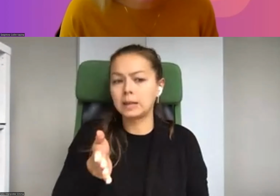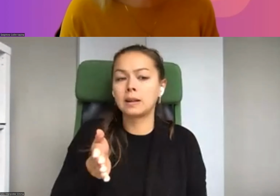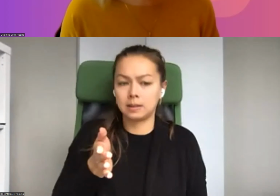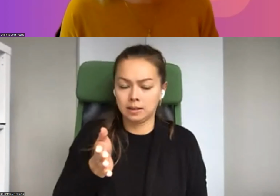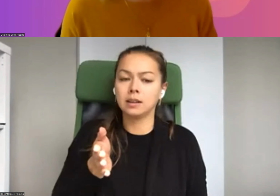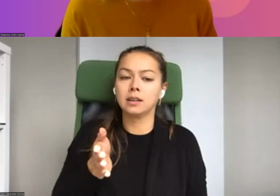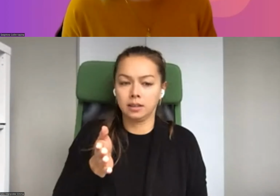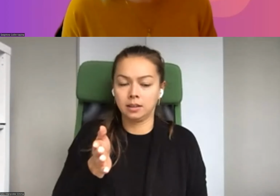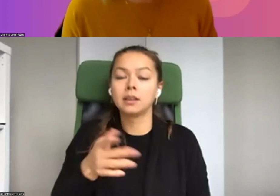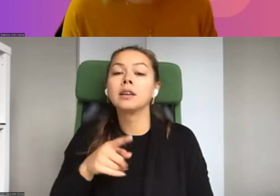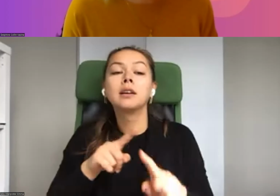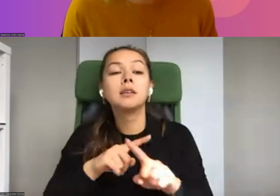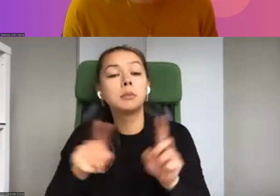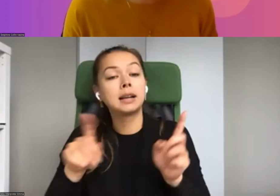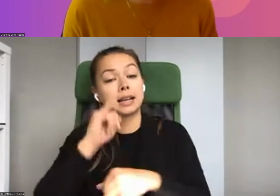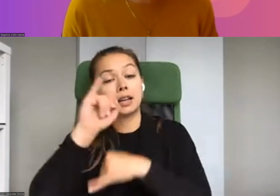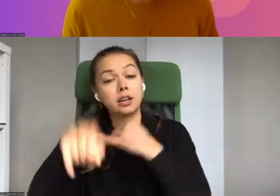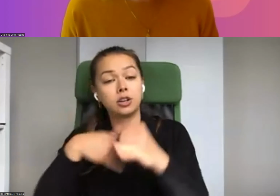international